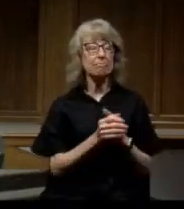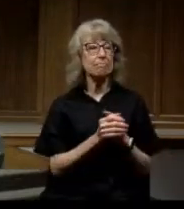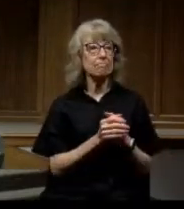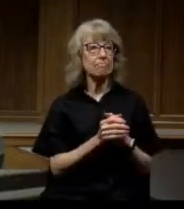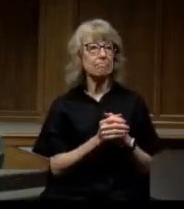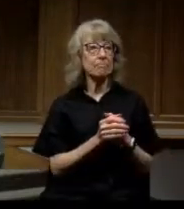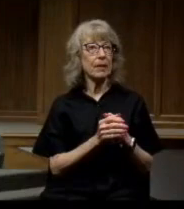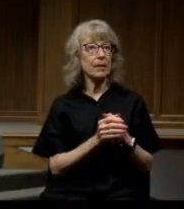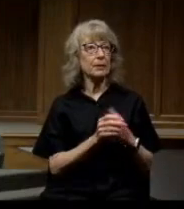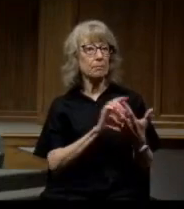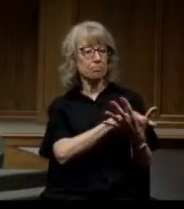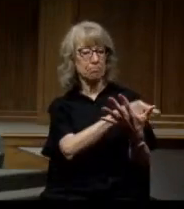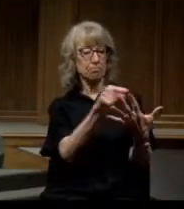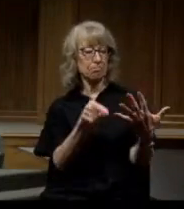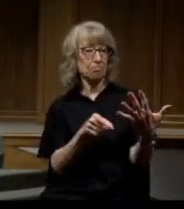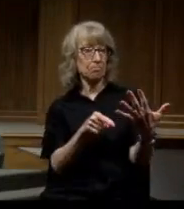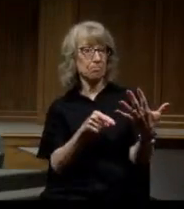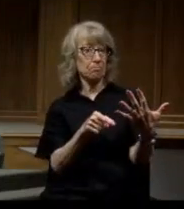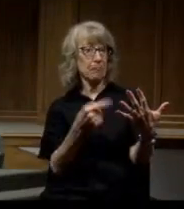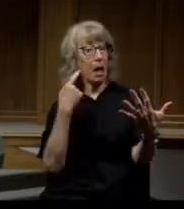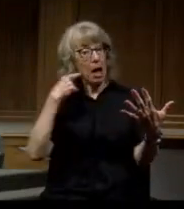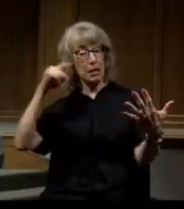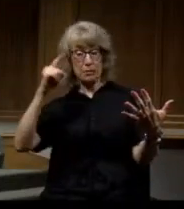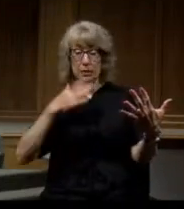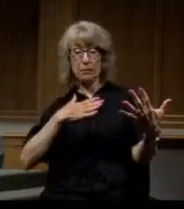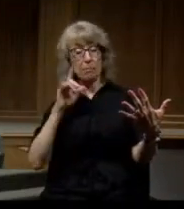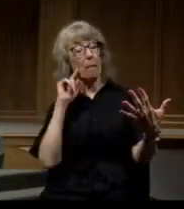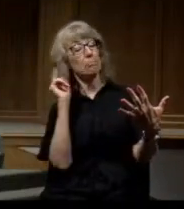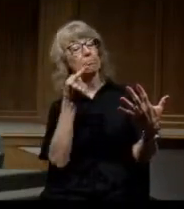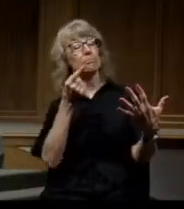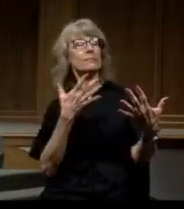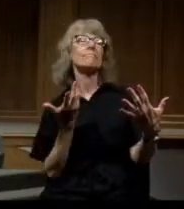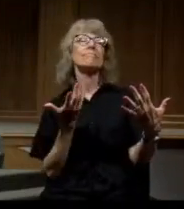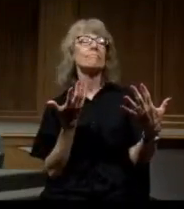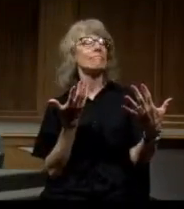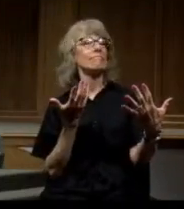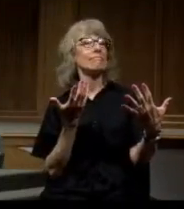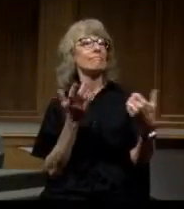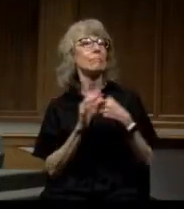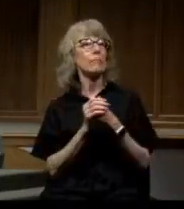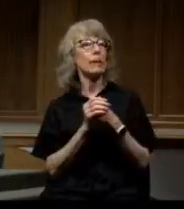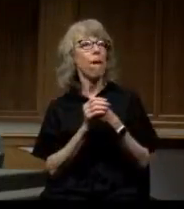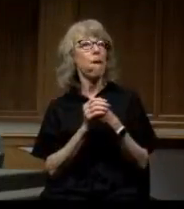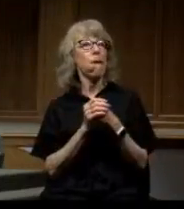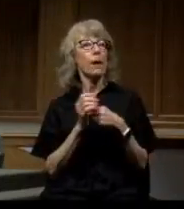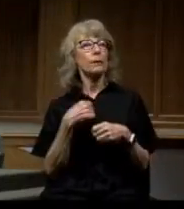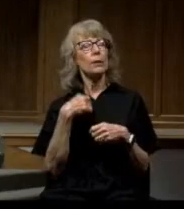have a very distinct memory towards the end of these years where I'm on a